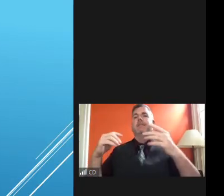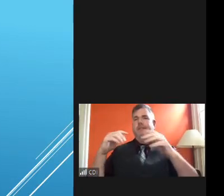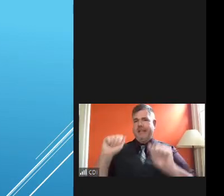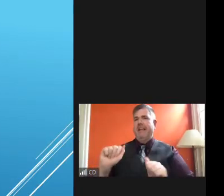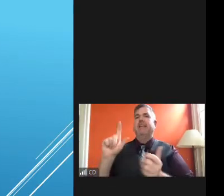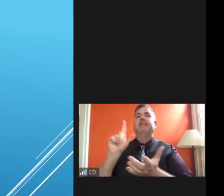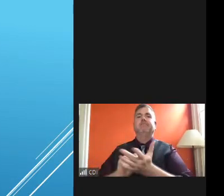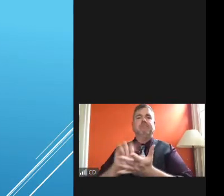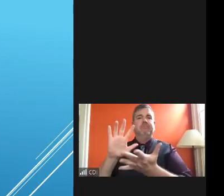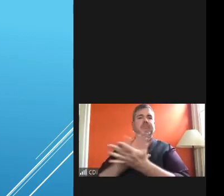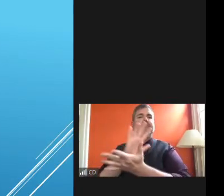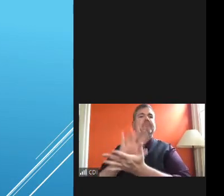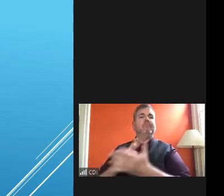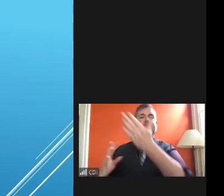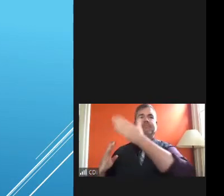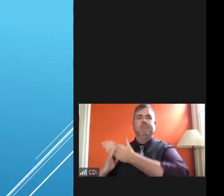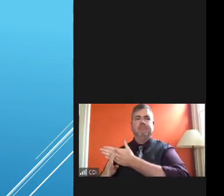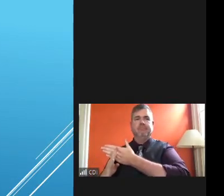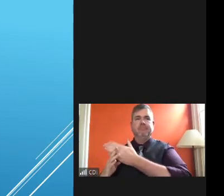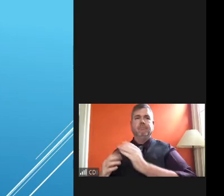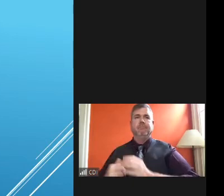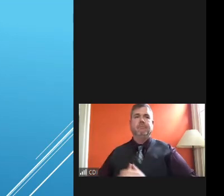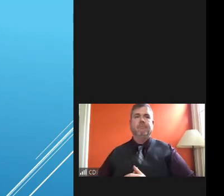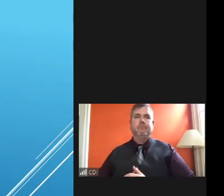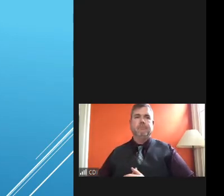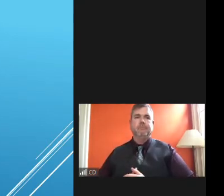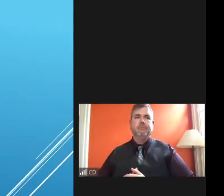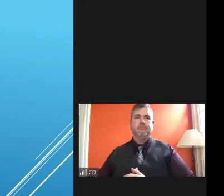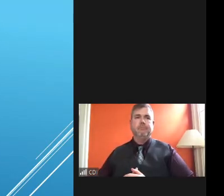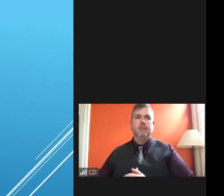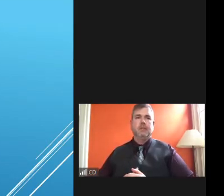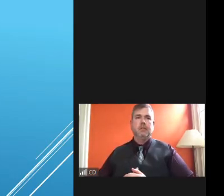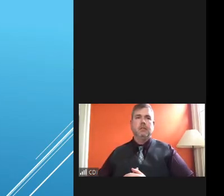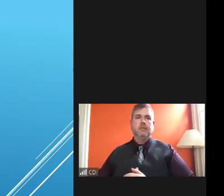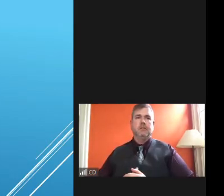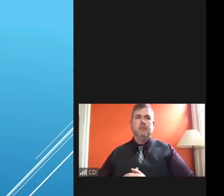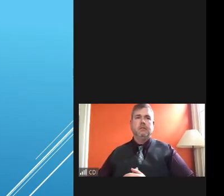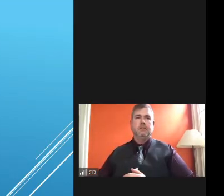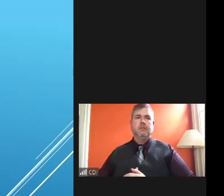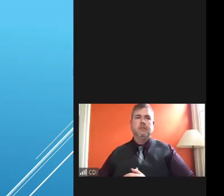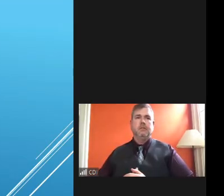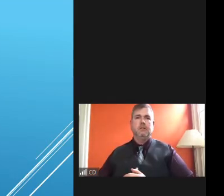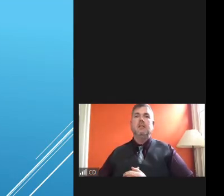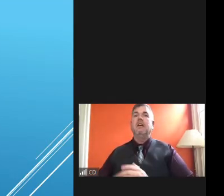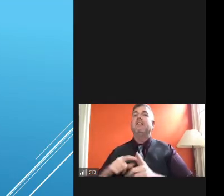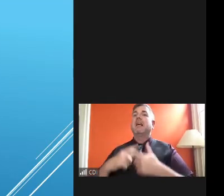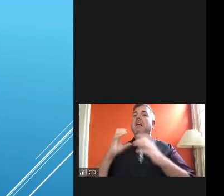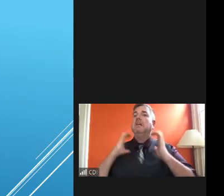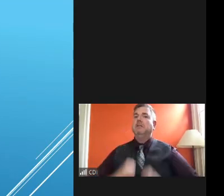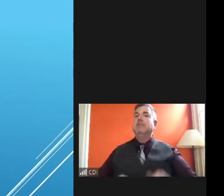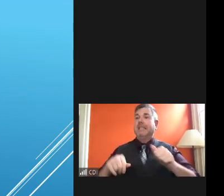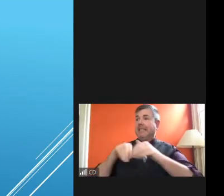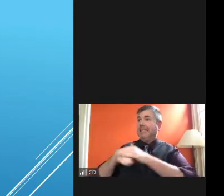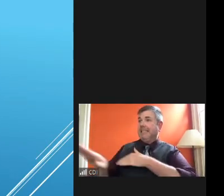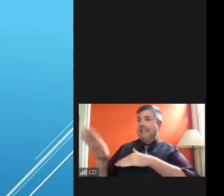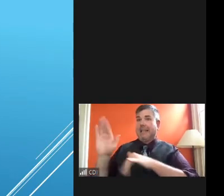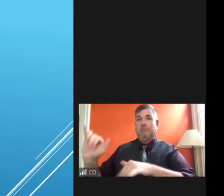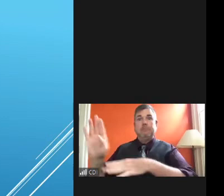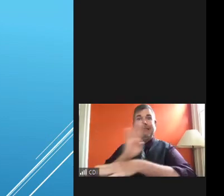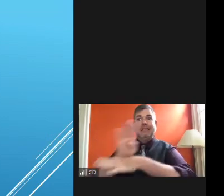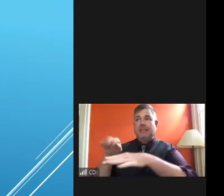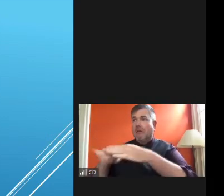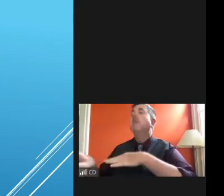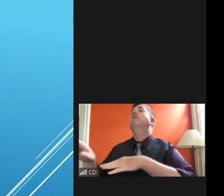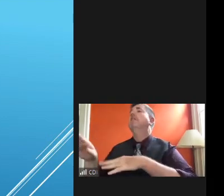And before going on to the next slide, I also just want to really thank both that leadership from the community and also initially